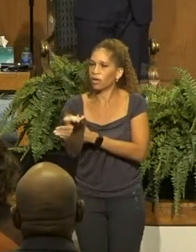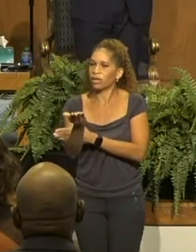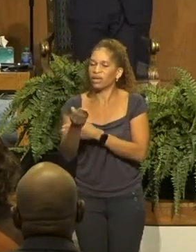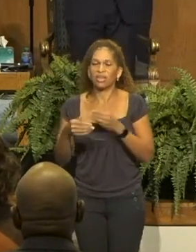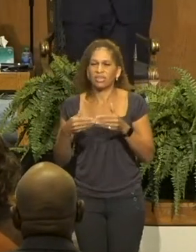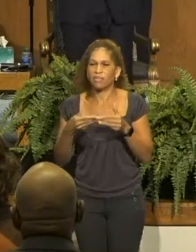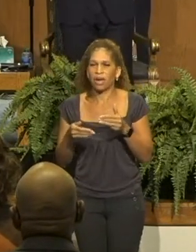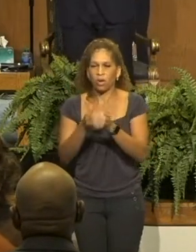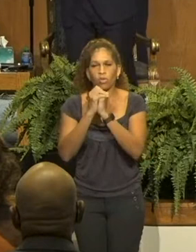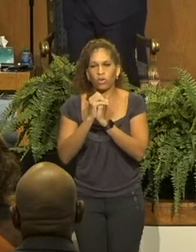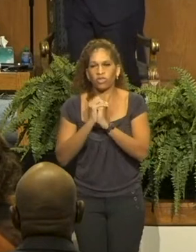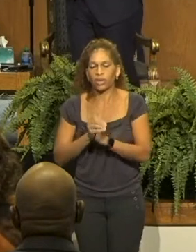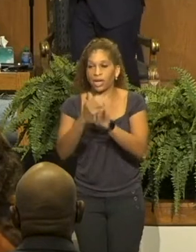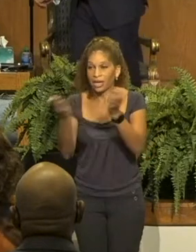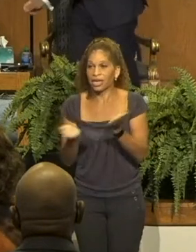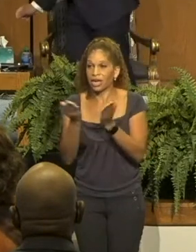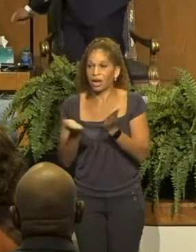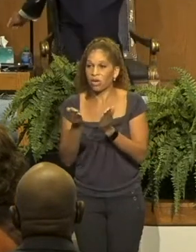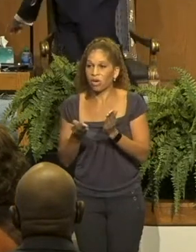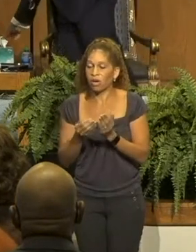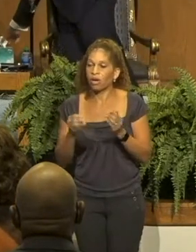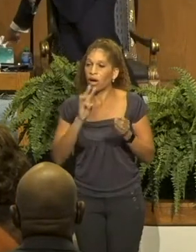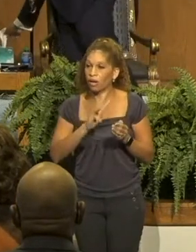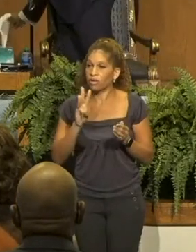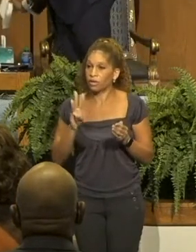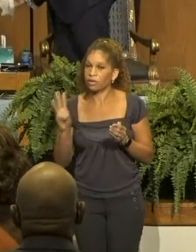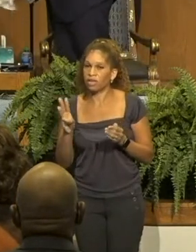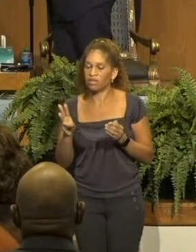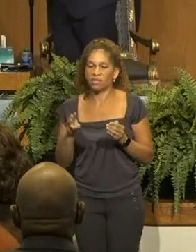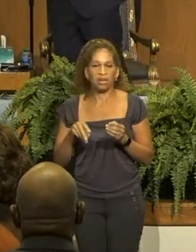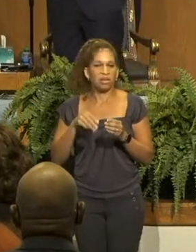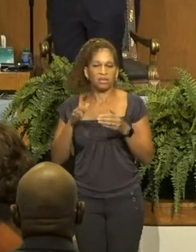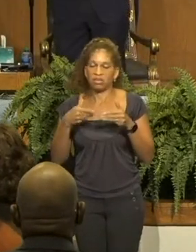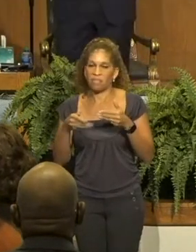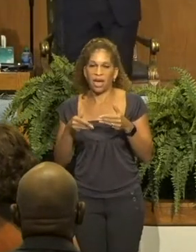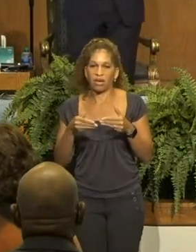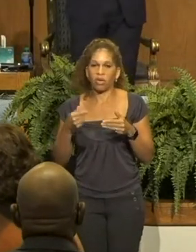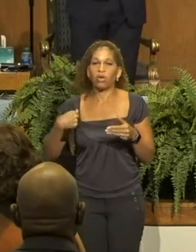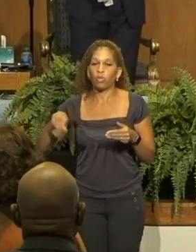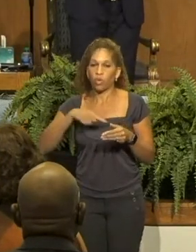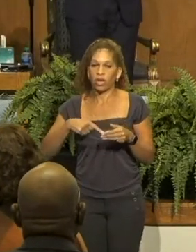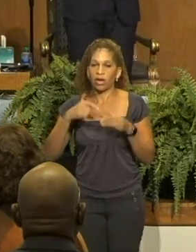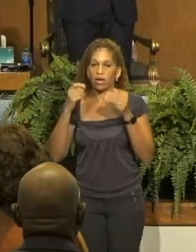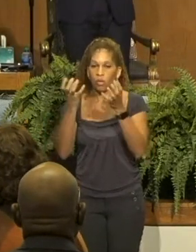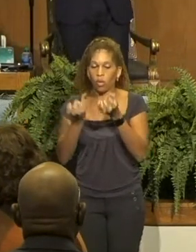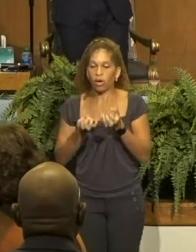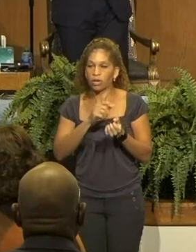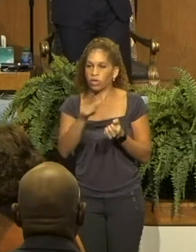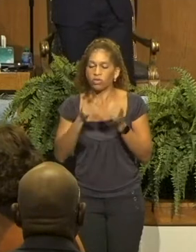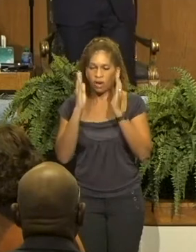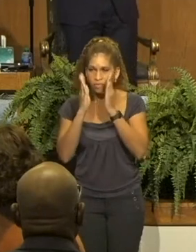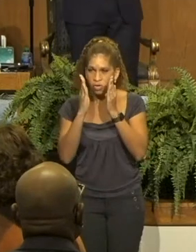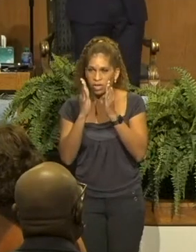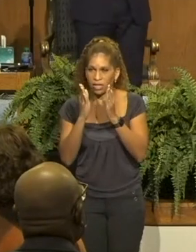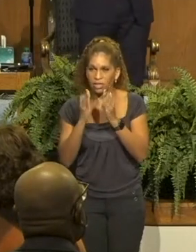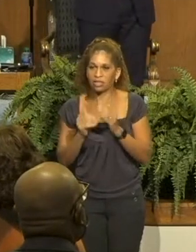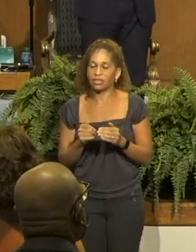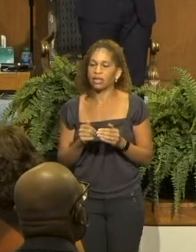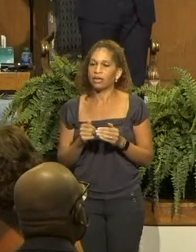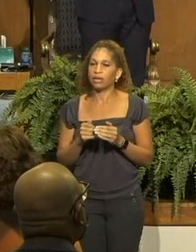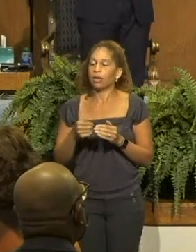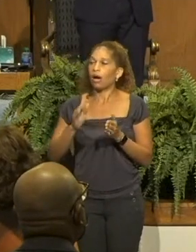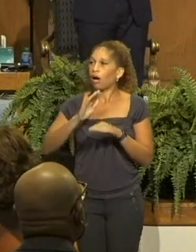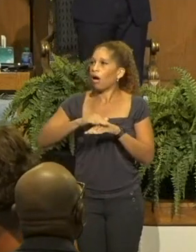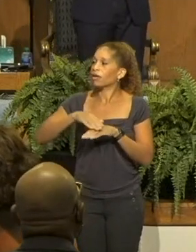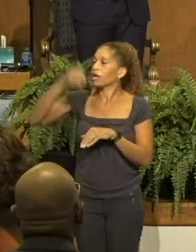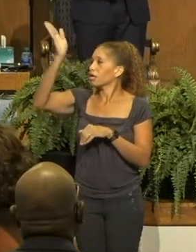you're worshiping with us here online or in person, we want you to center yourselves for an incredible move of God in this